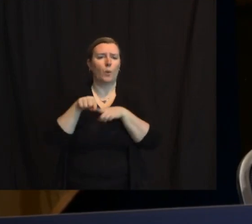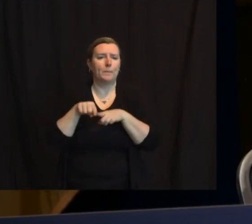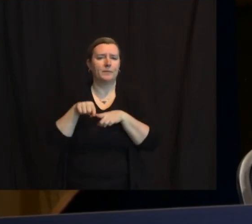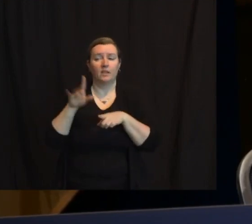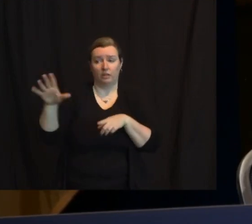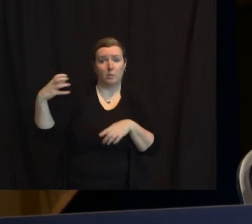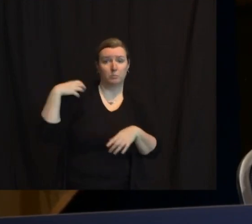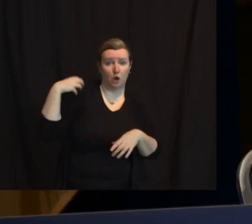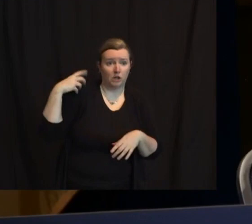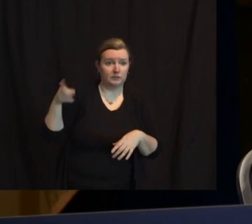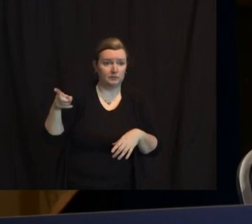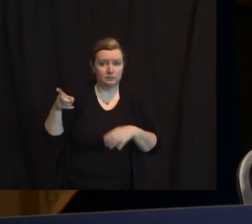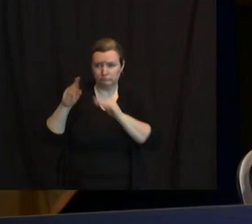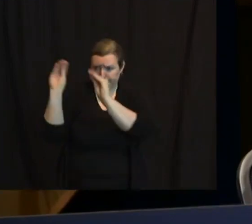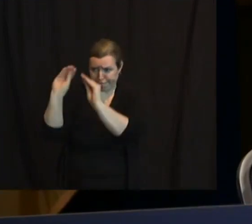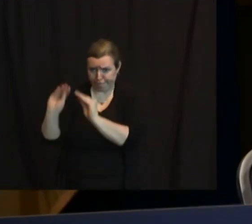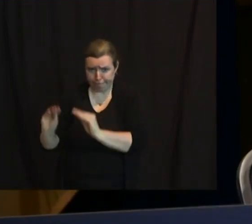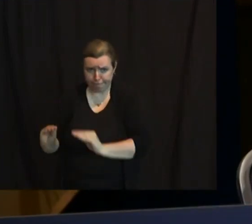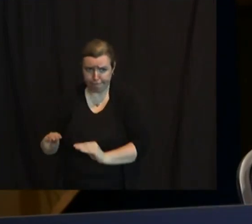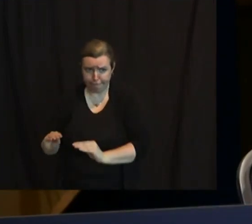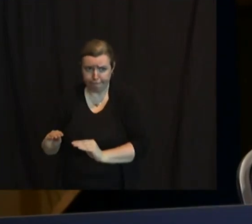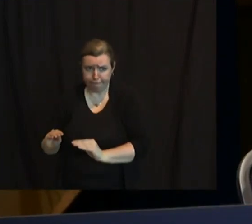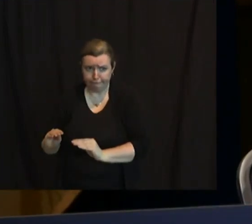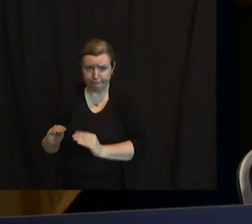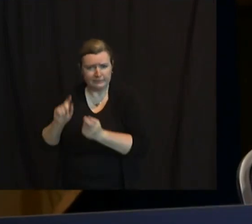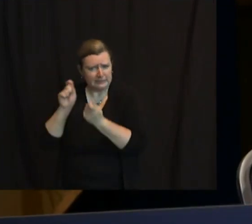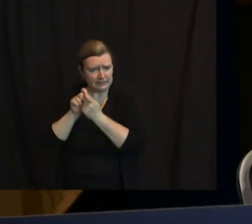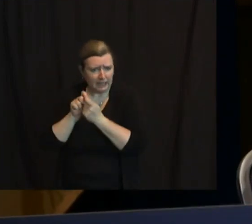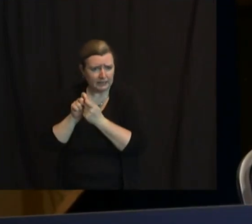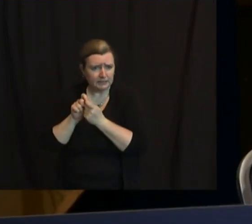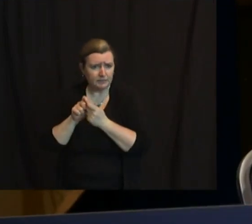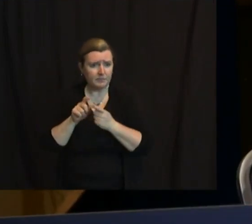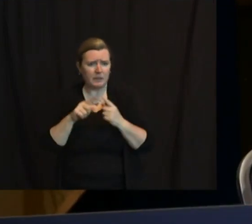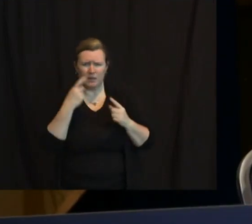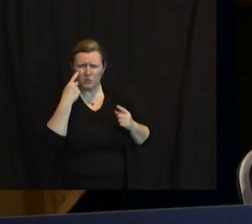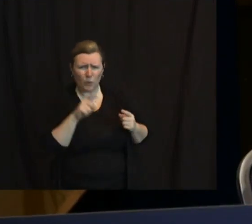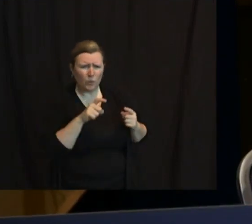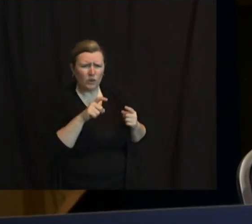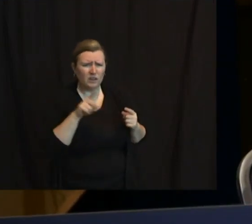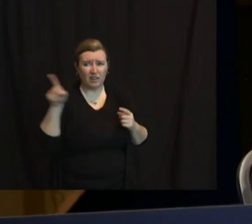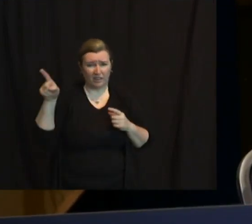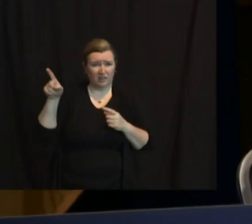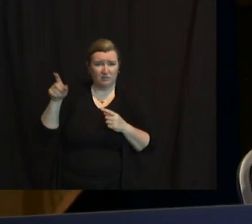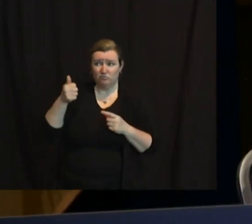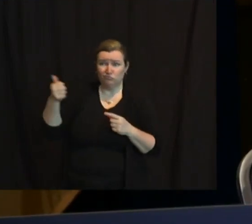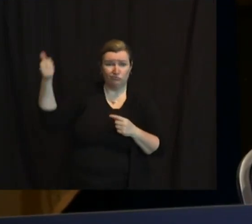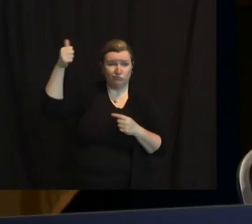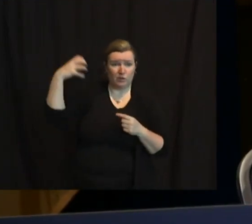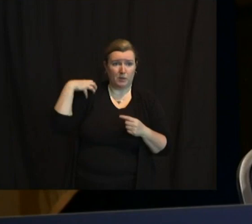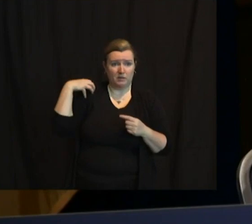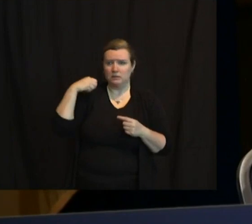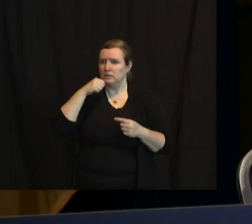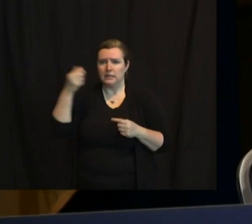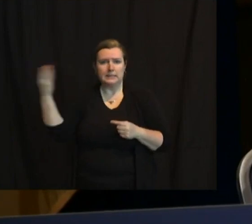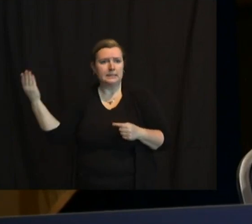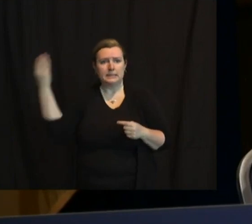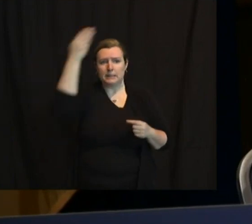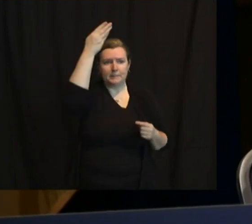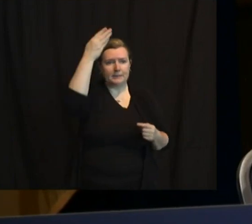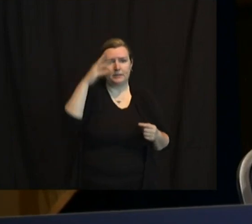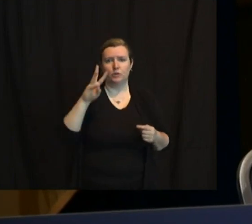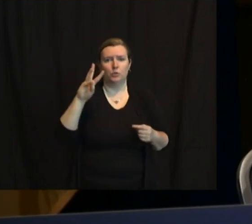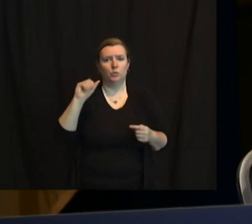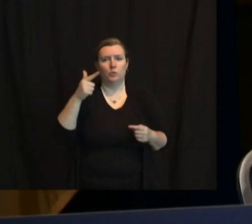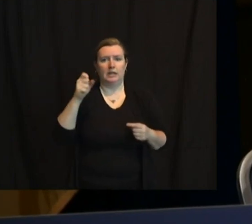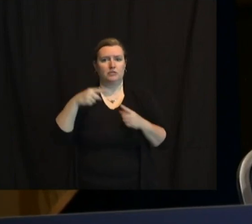timesheets in the right way and submitting things to us. But over and over again, we look in, these employers are not submitting wages to us, even though that